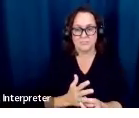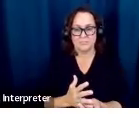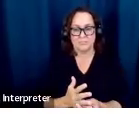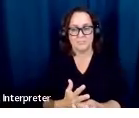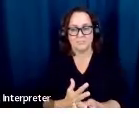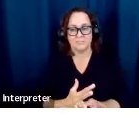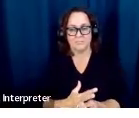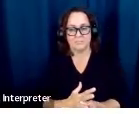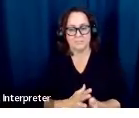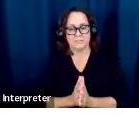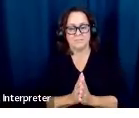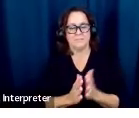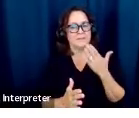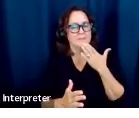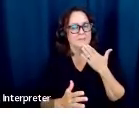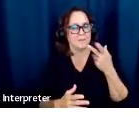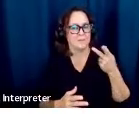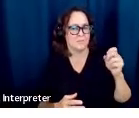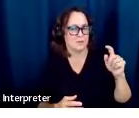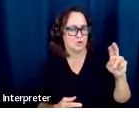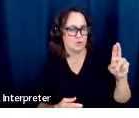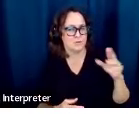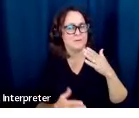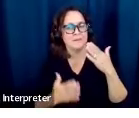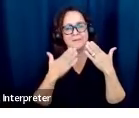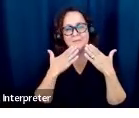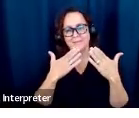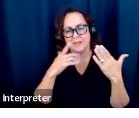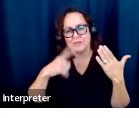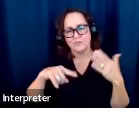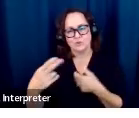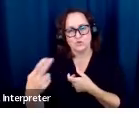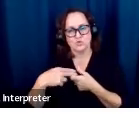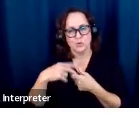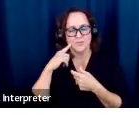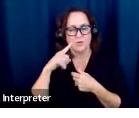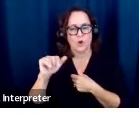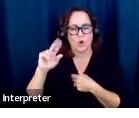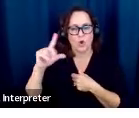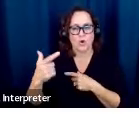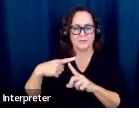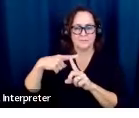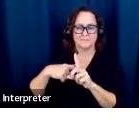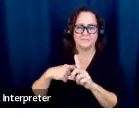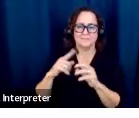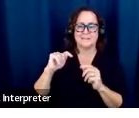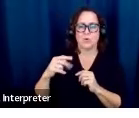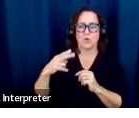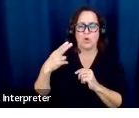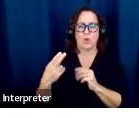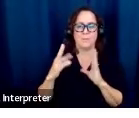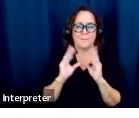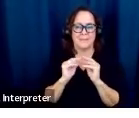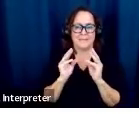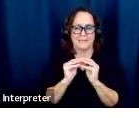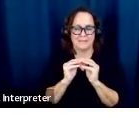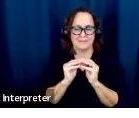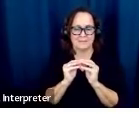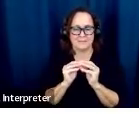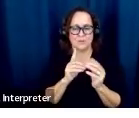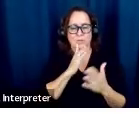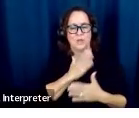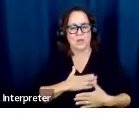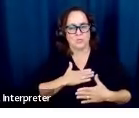off. Thank you, Peter. Thank you all for joining us for this August town hall for the community support waiver. We